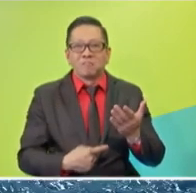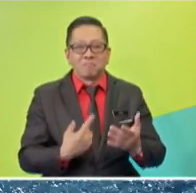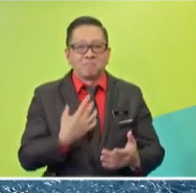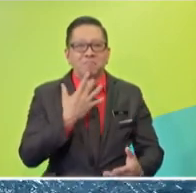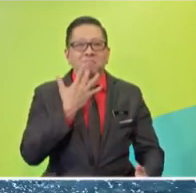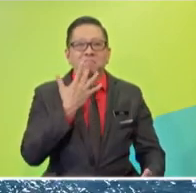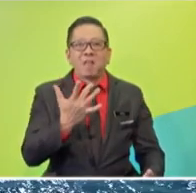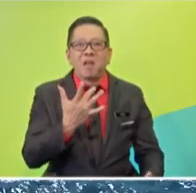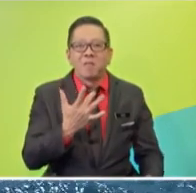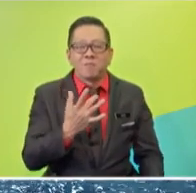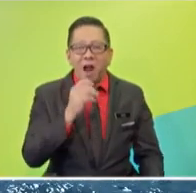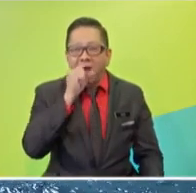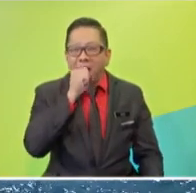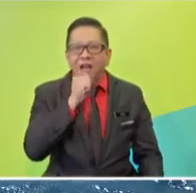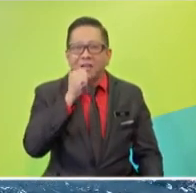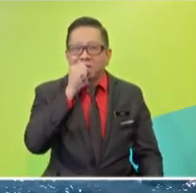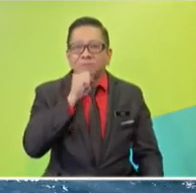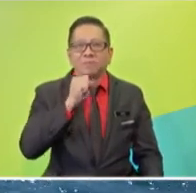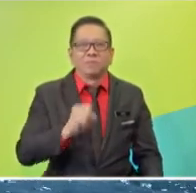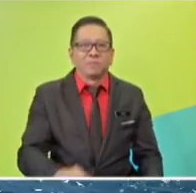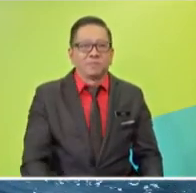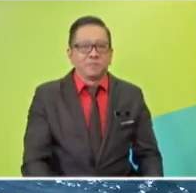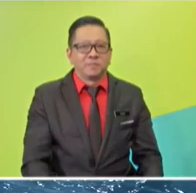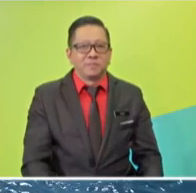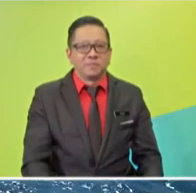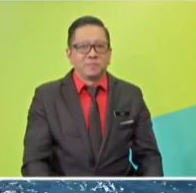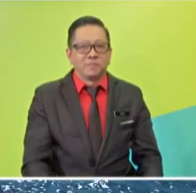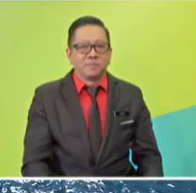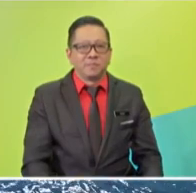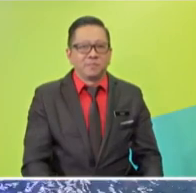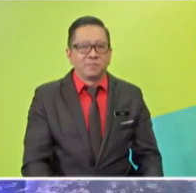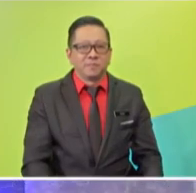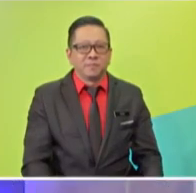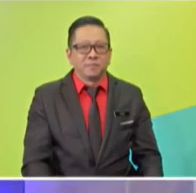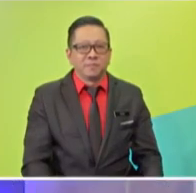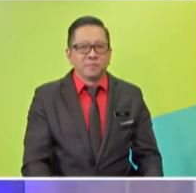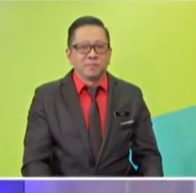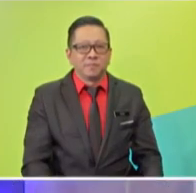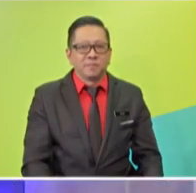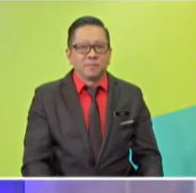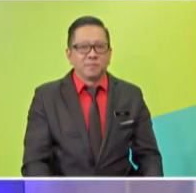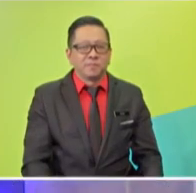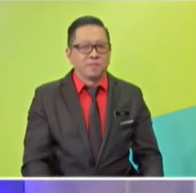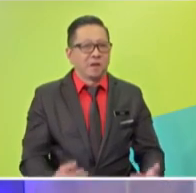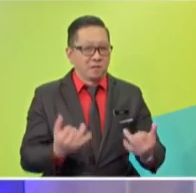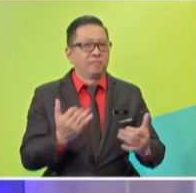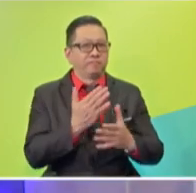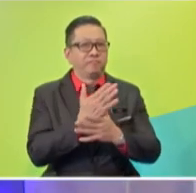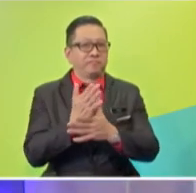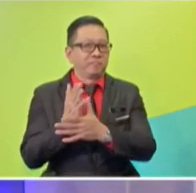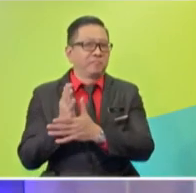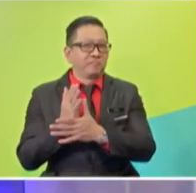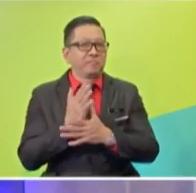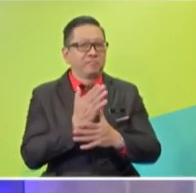ice cream? Because we have been listening to audios about ice cream, right? Yes. So I guess it's time for us to share about